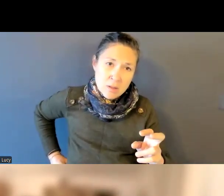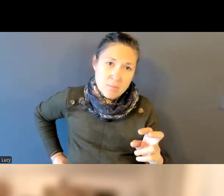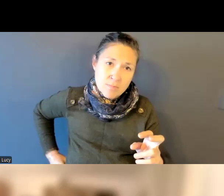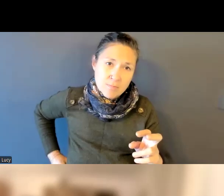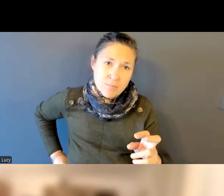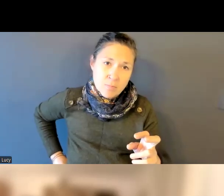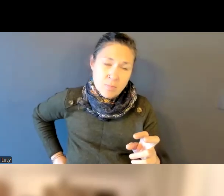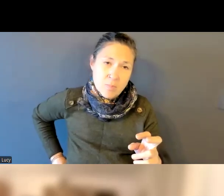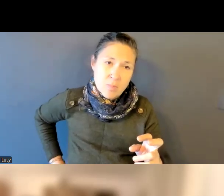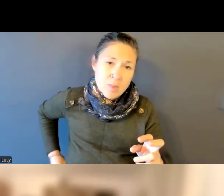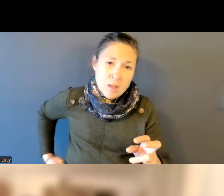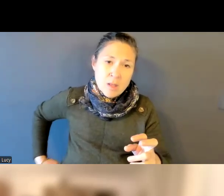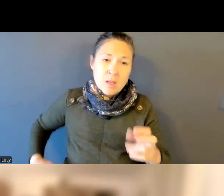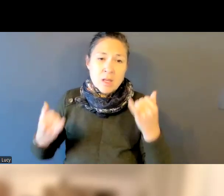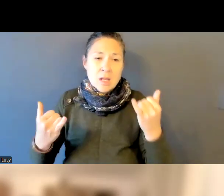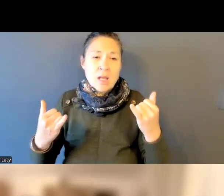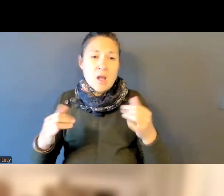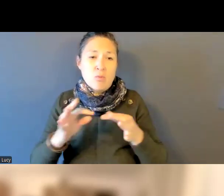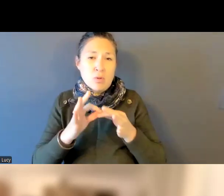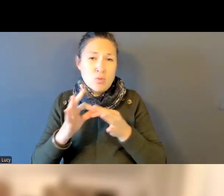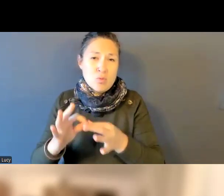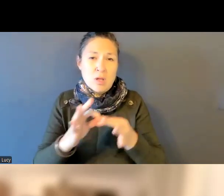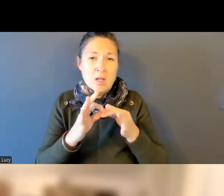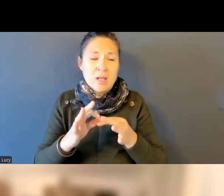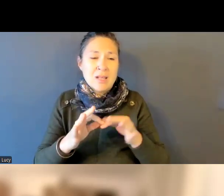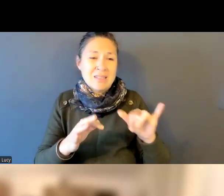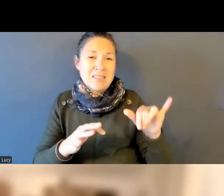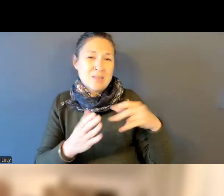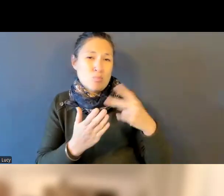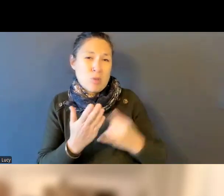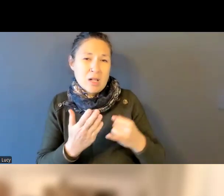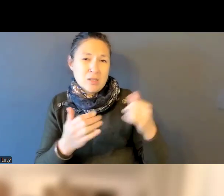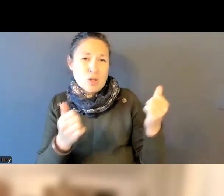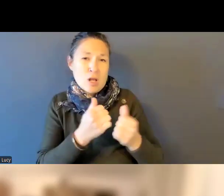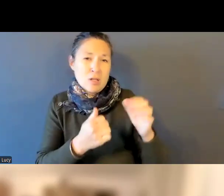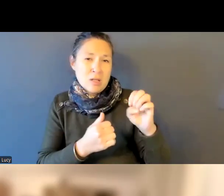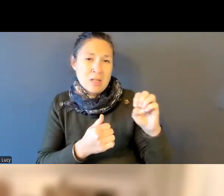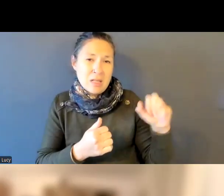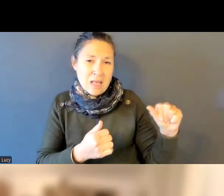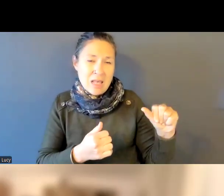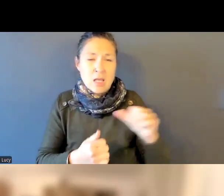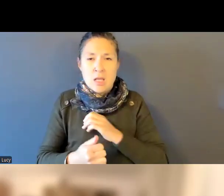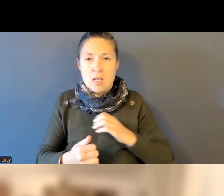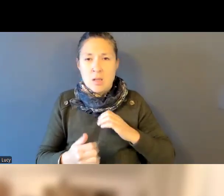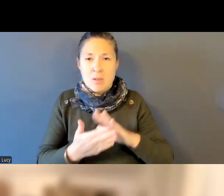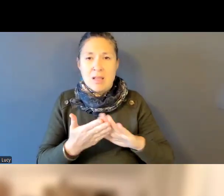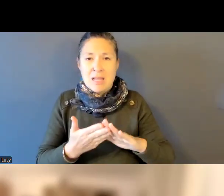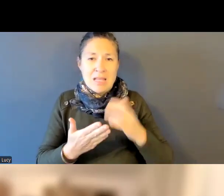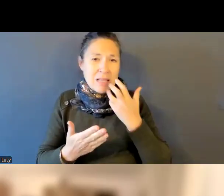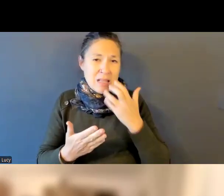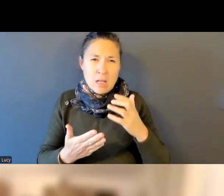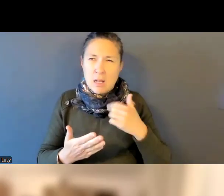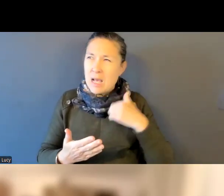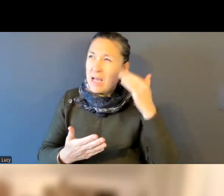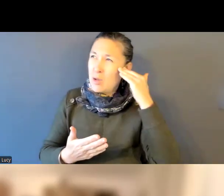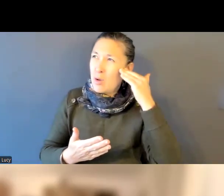we're working, this is a project of EEA, so the Commission on Clean Heat, as far as I know, doesn't currently exist.